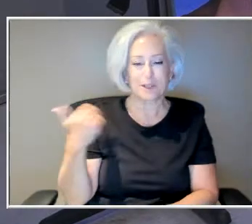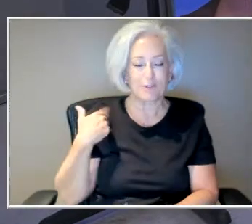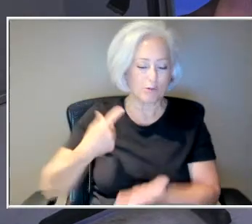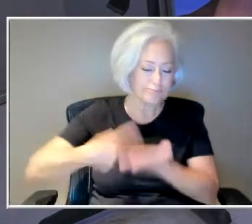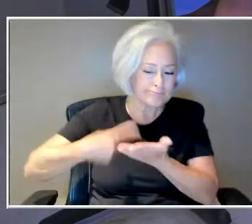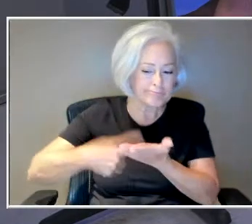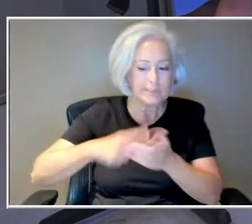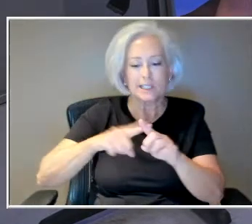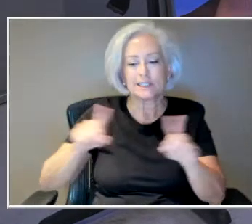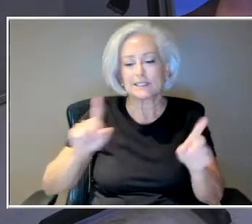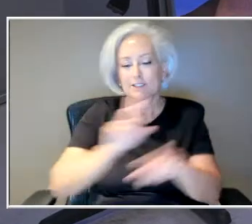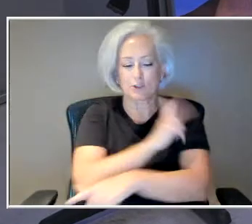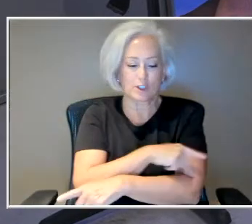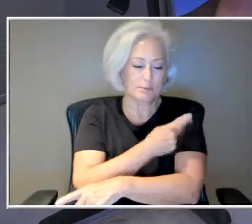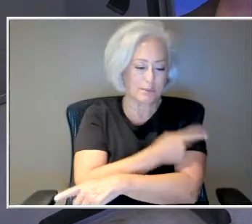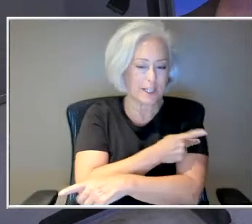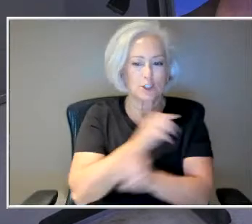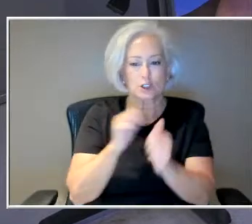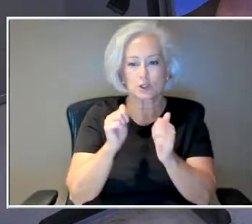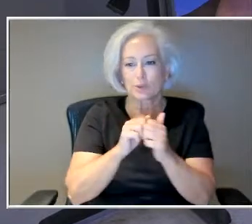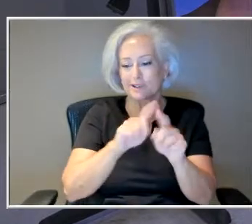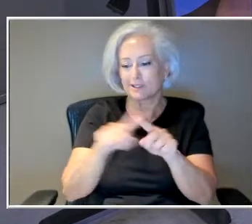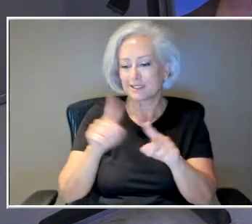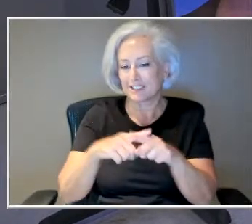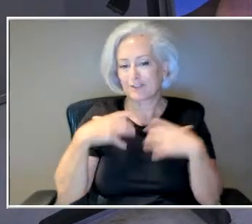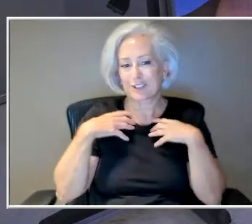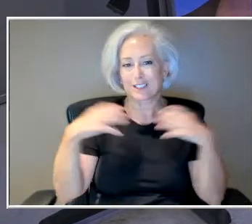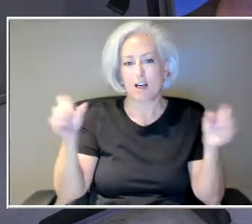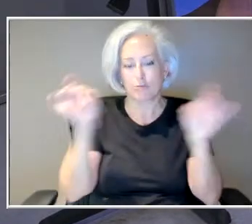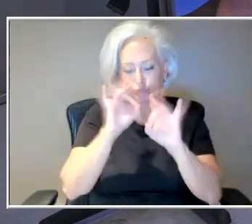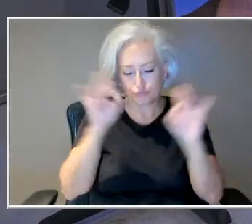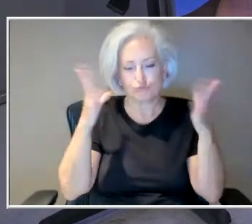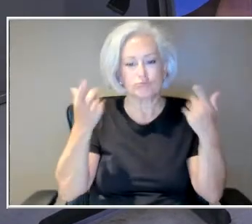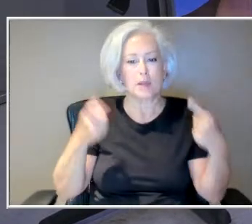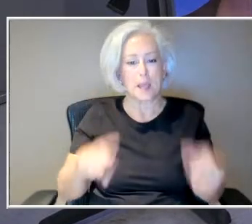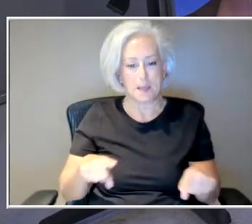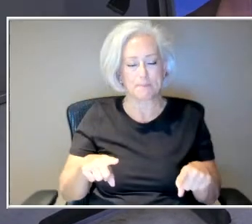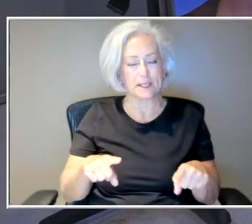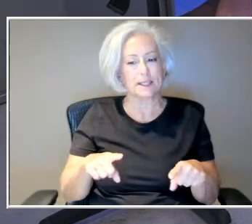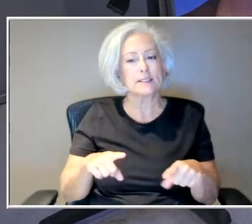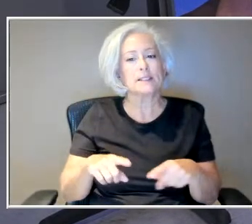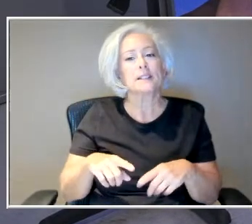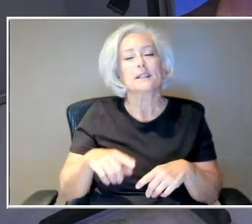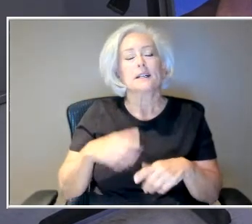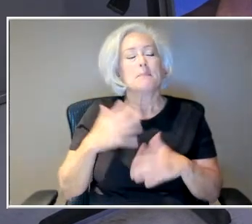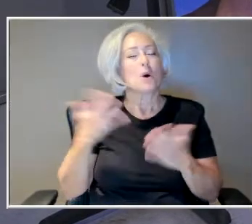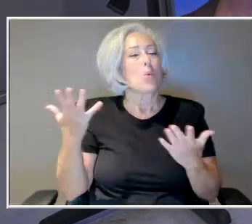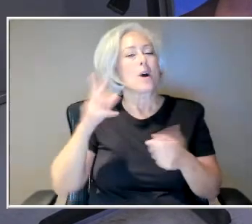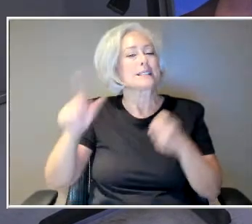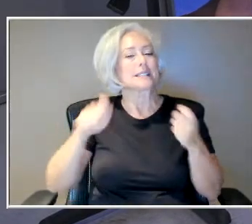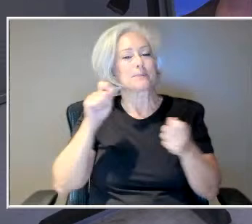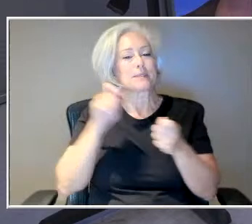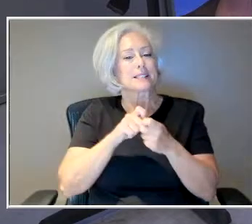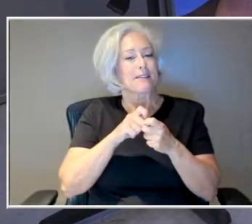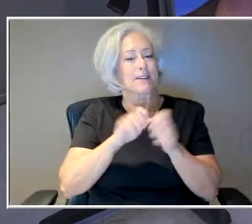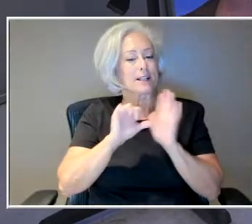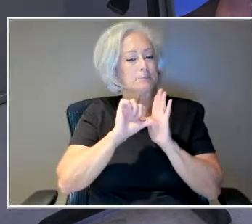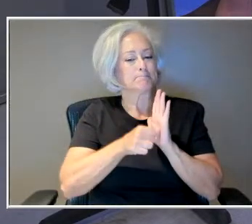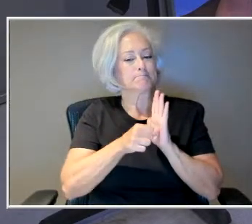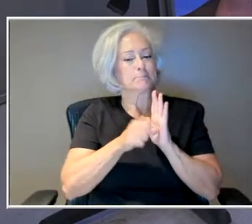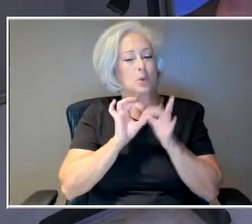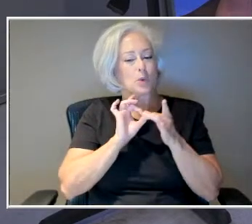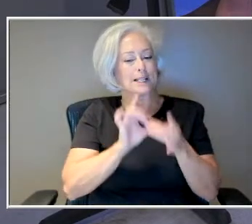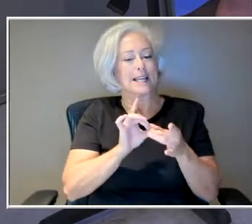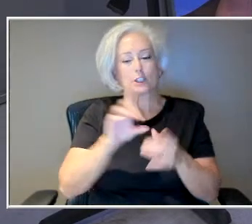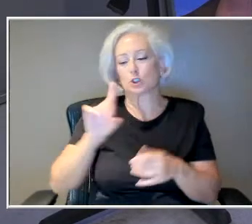of health crisis and certainly aneurysms, but what particularly is what stands out with Denise? What makes her case unique